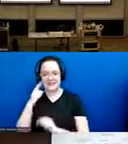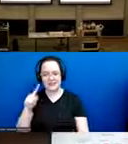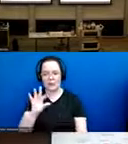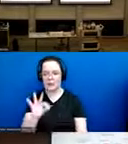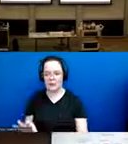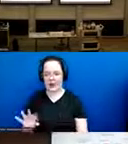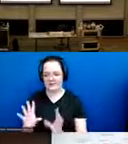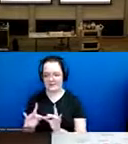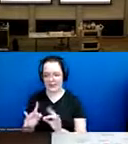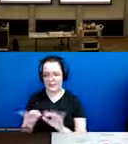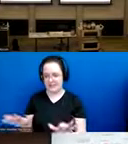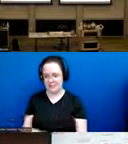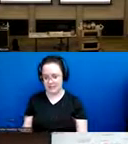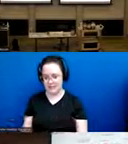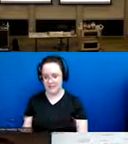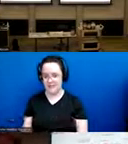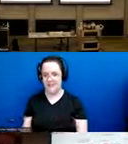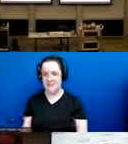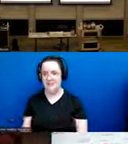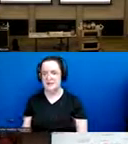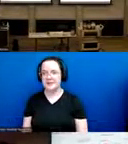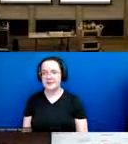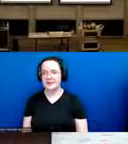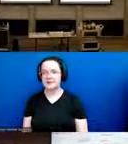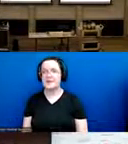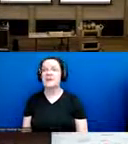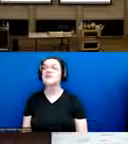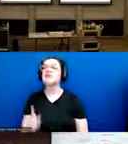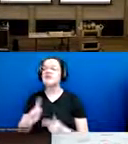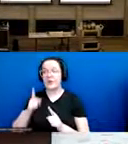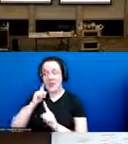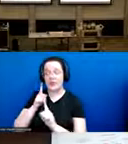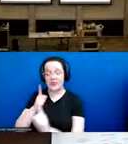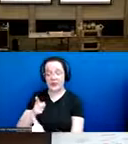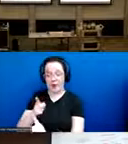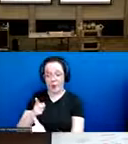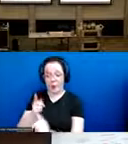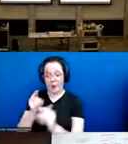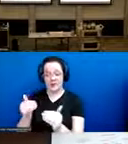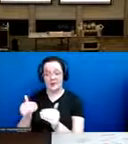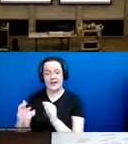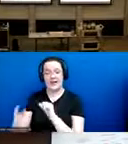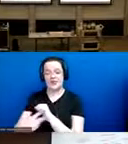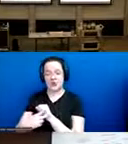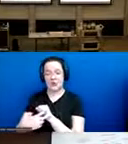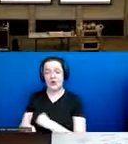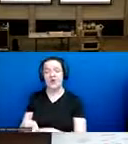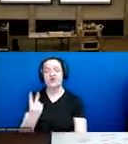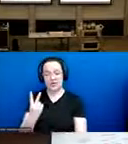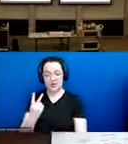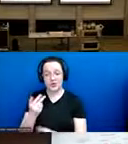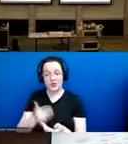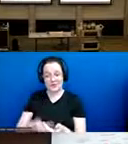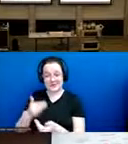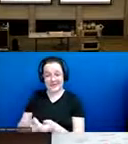after you put that into the quantum memories, okay? So then the goal is to actually be able to store two states,